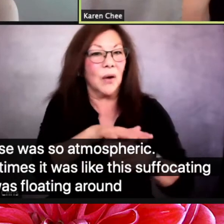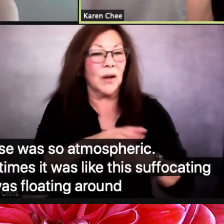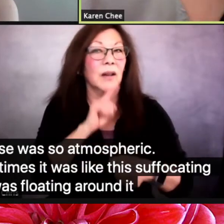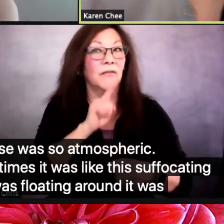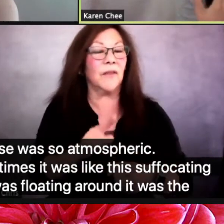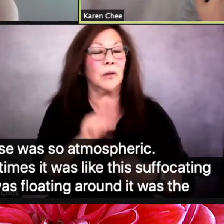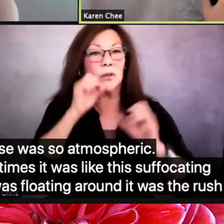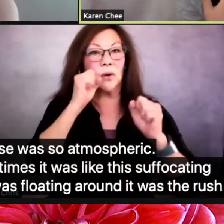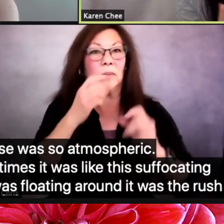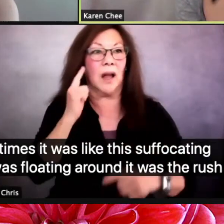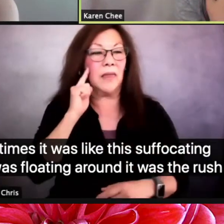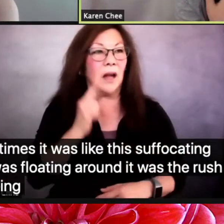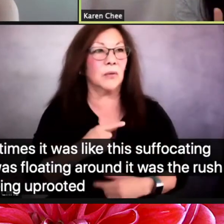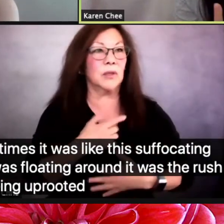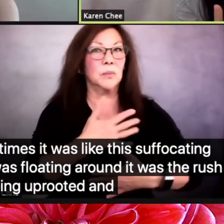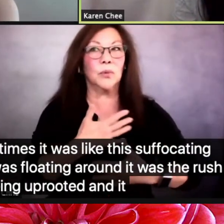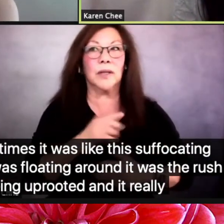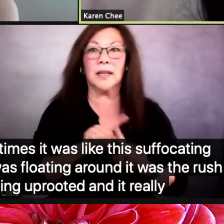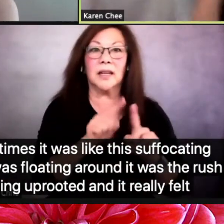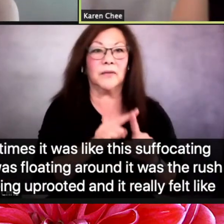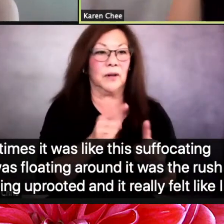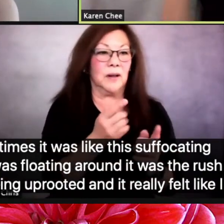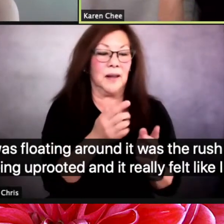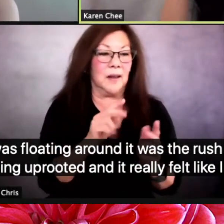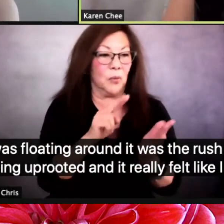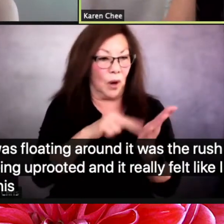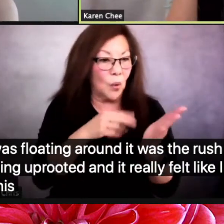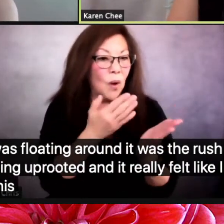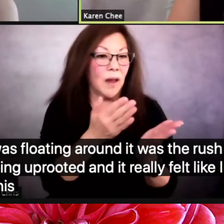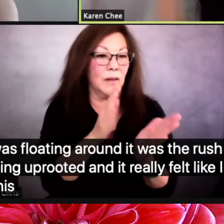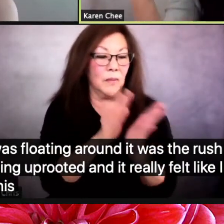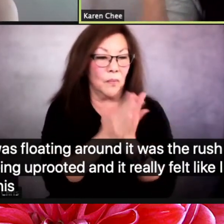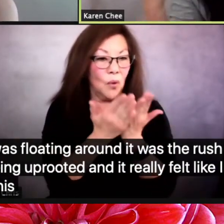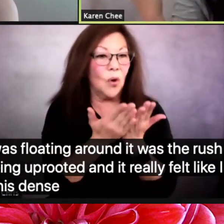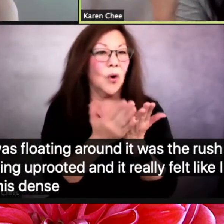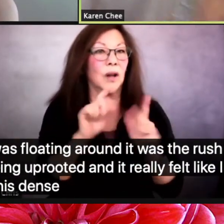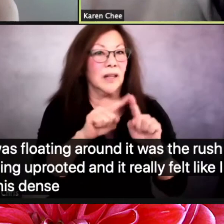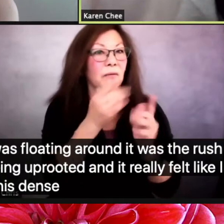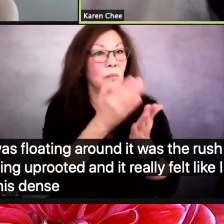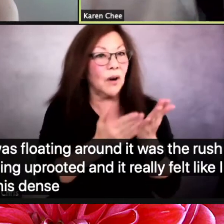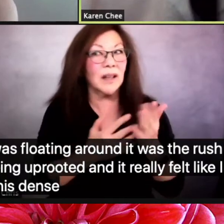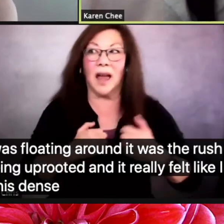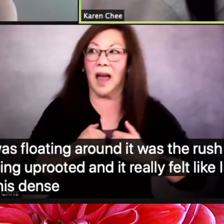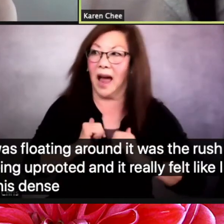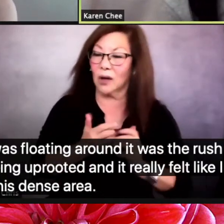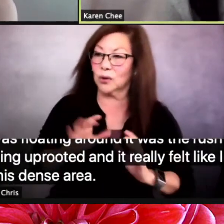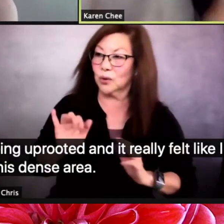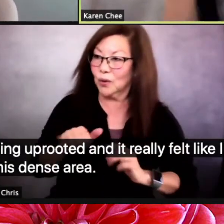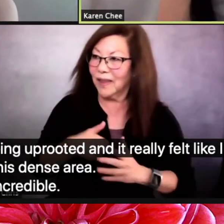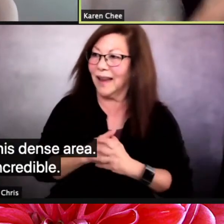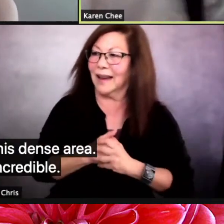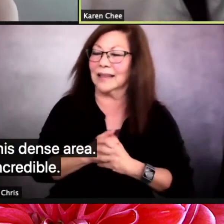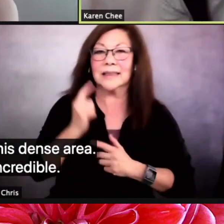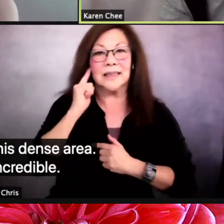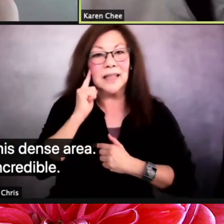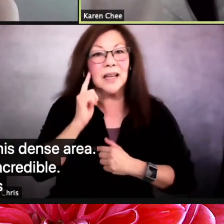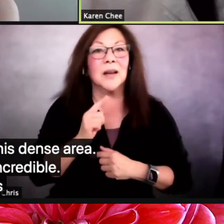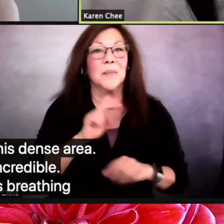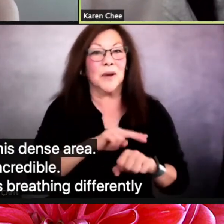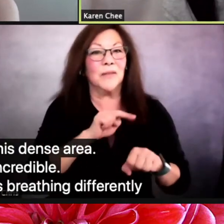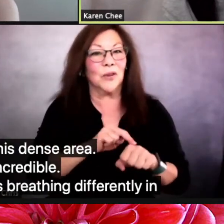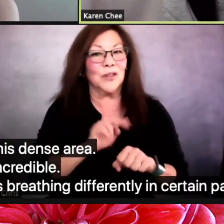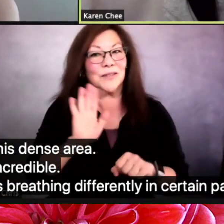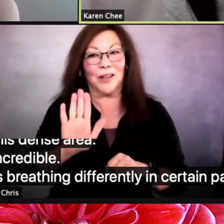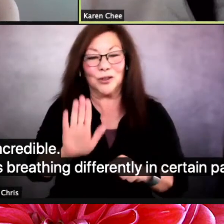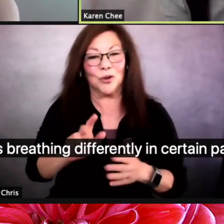It felt like I was breathing differently in certain parts of the book, and I was just like, how did you do that? But of course, that's your